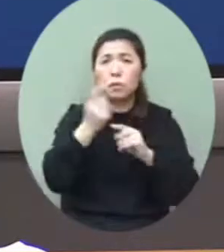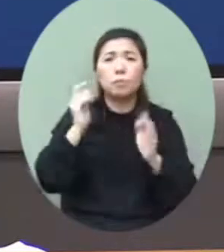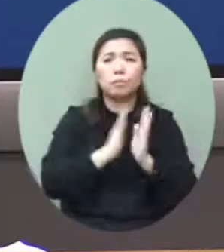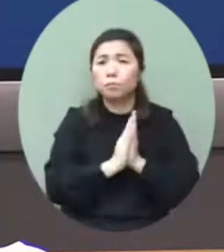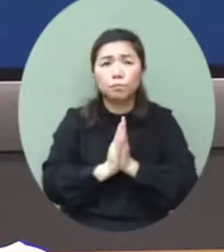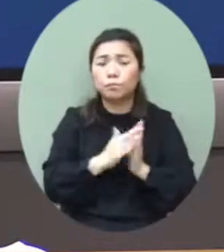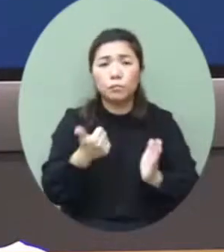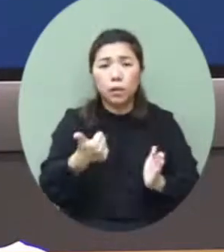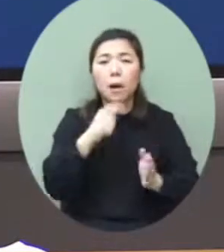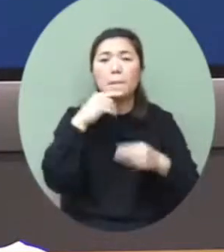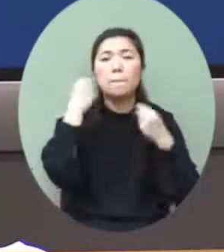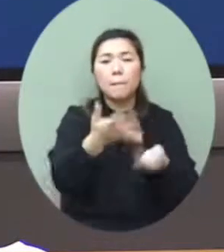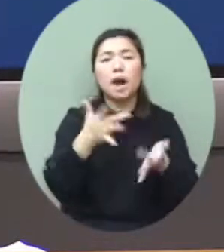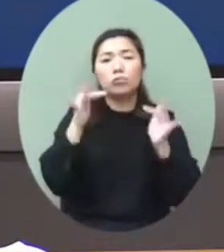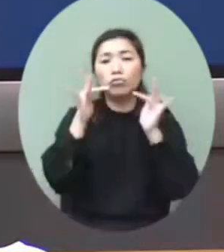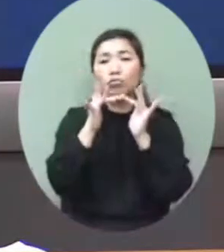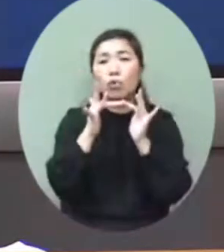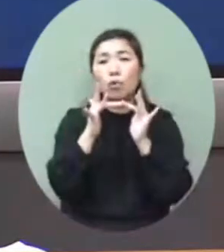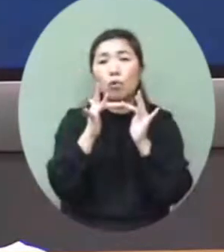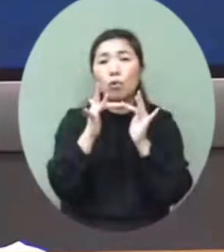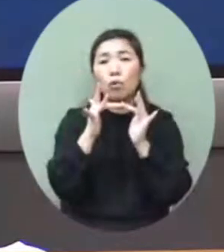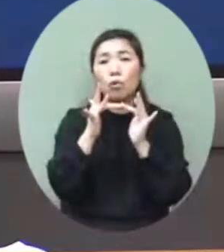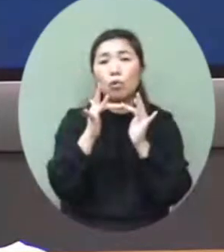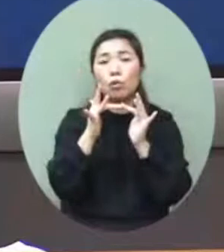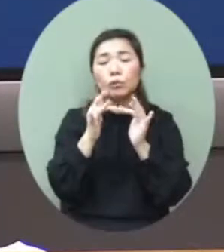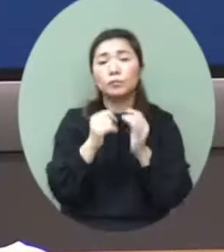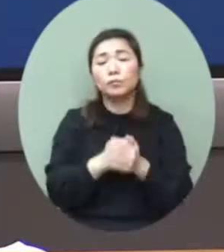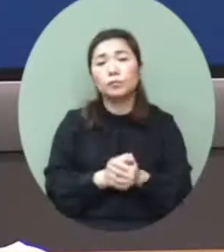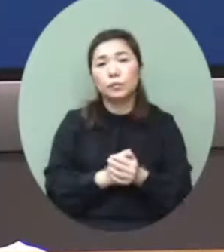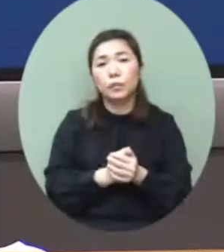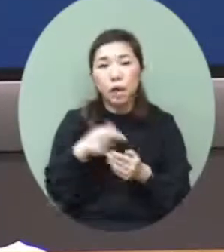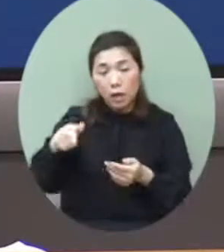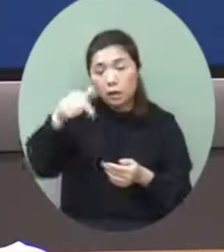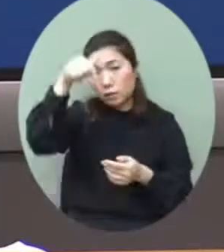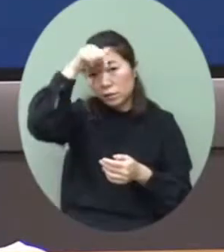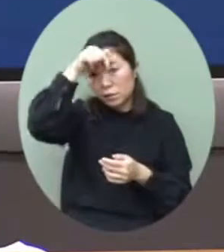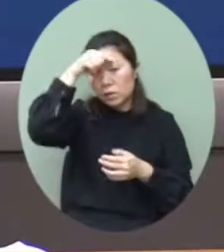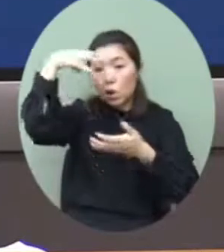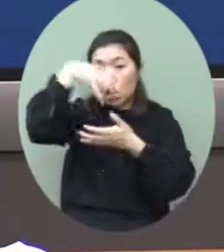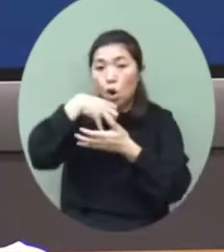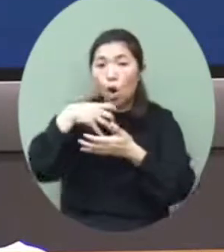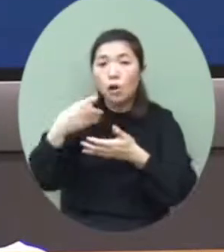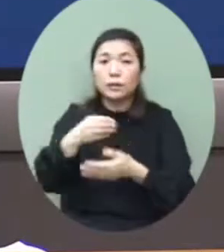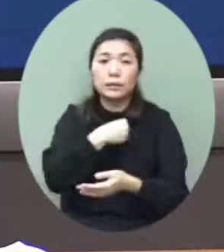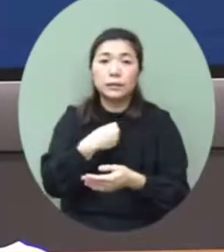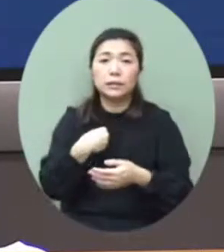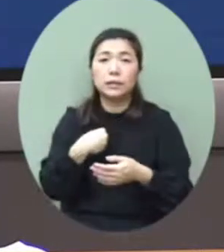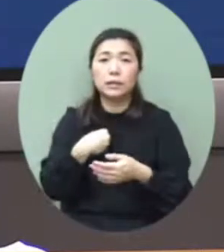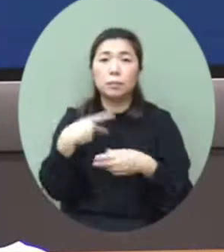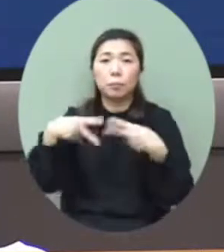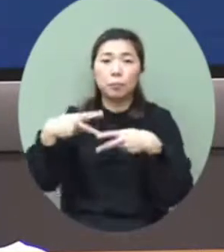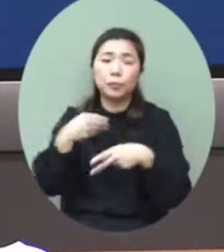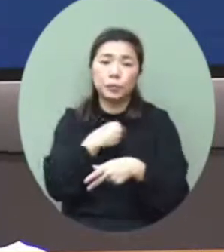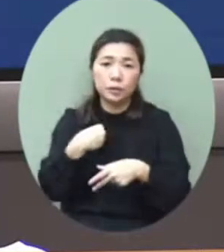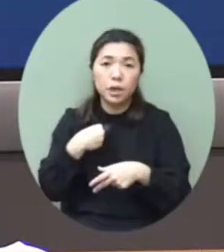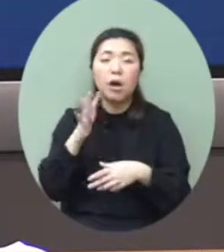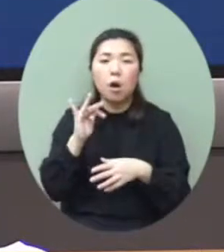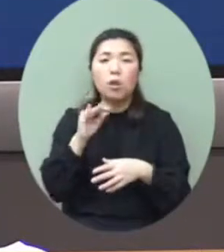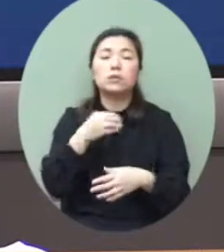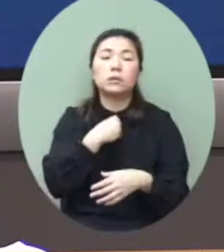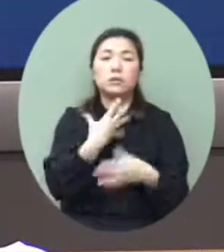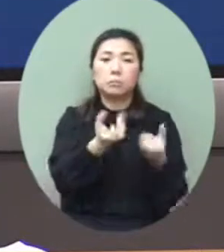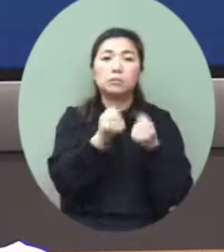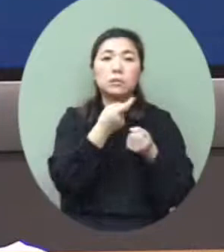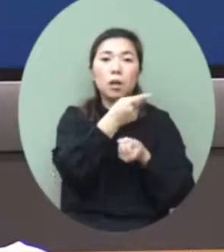meeting with the private hospitals last week, and they are very willing to provide beds, and